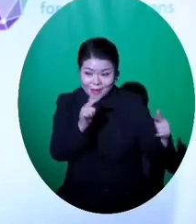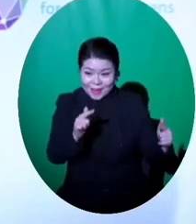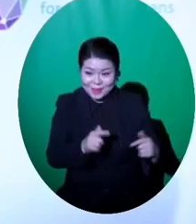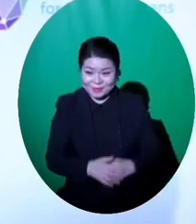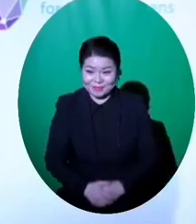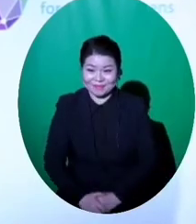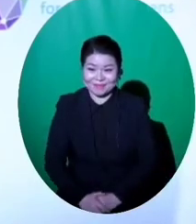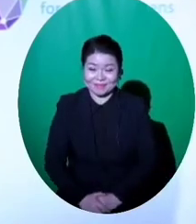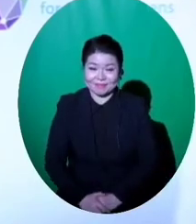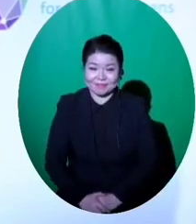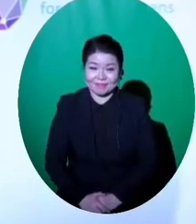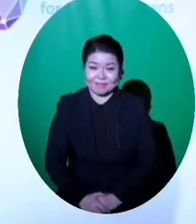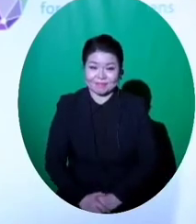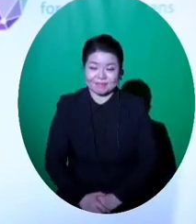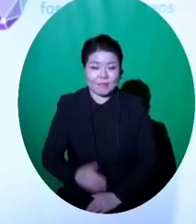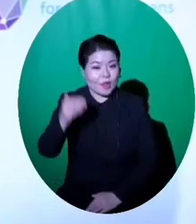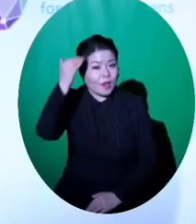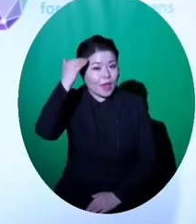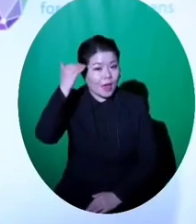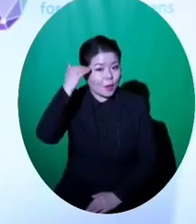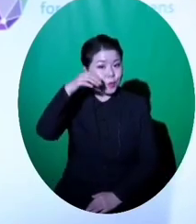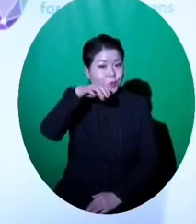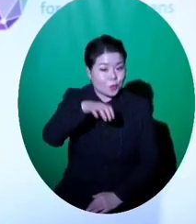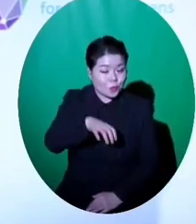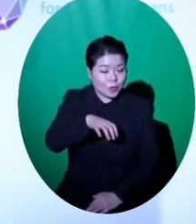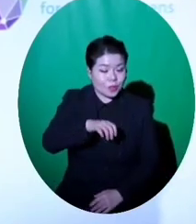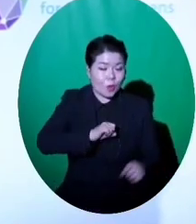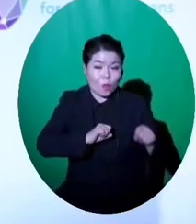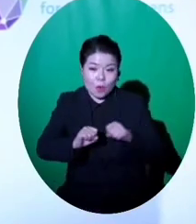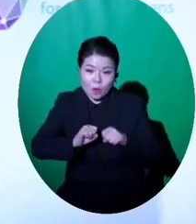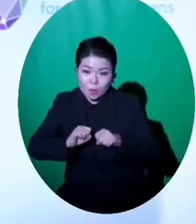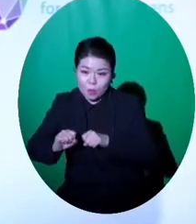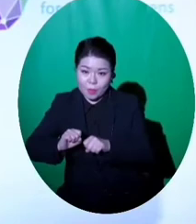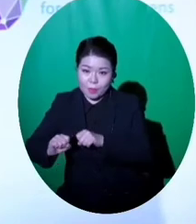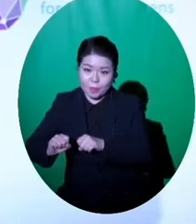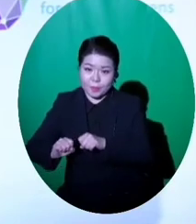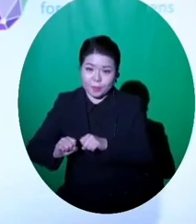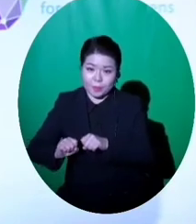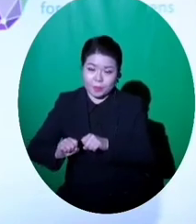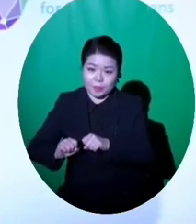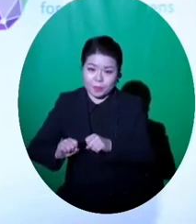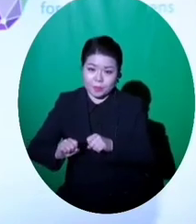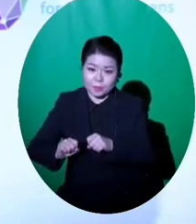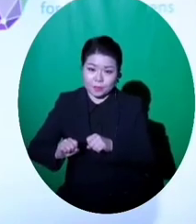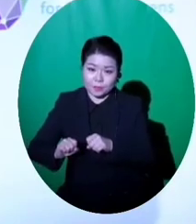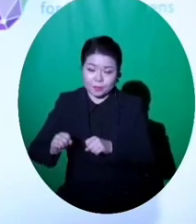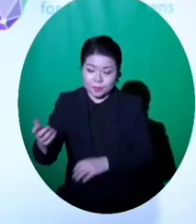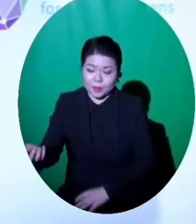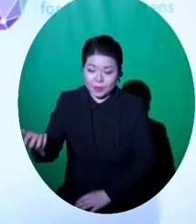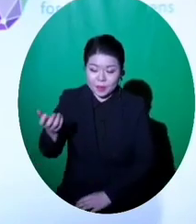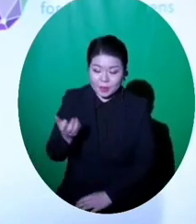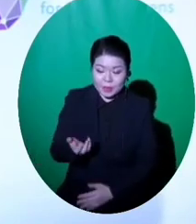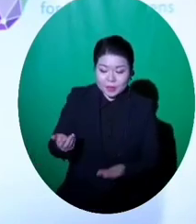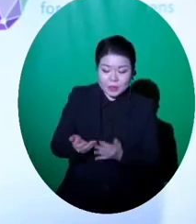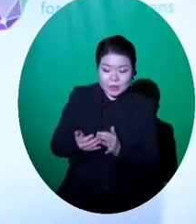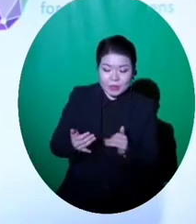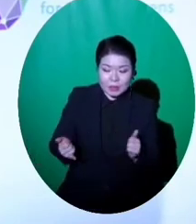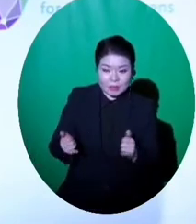we do not actually get to hear about it very much. So the invisible layers of care exist